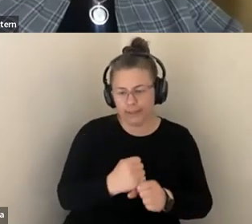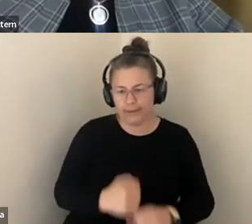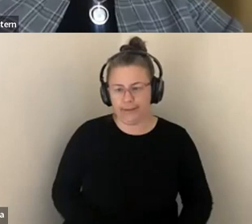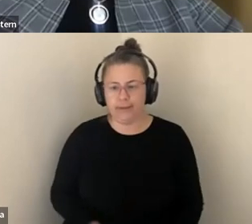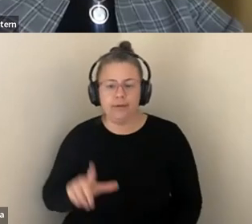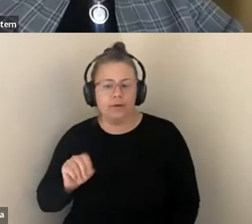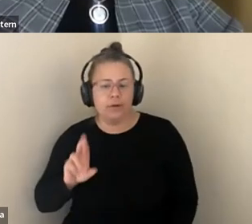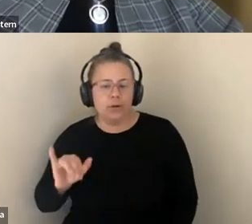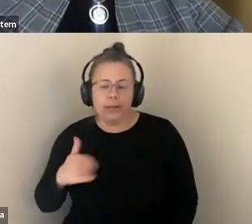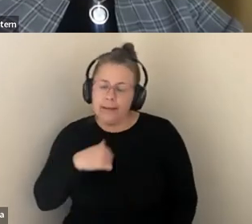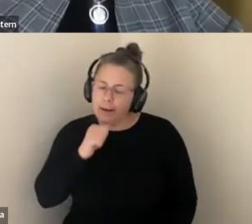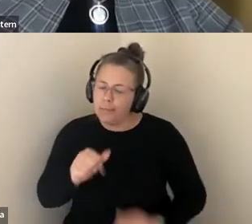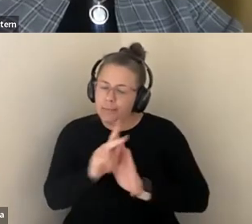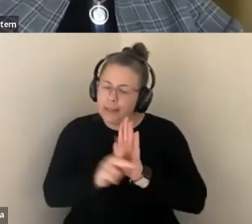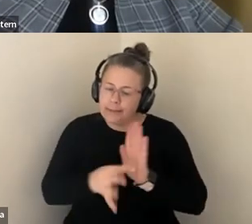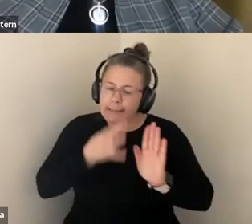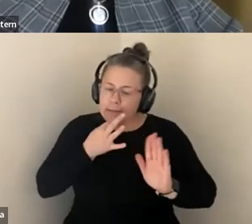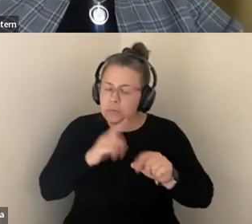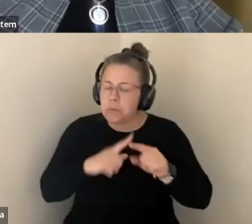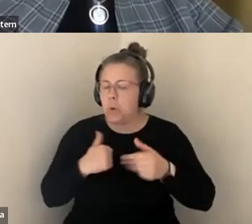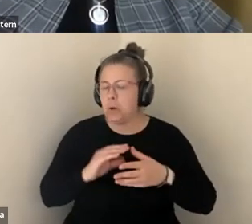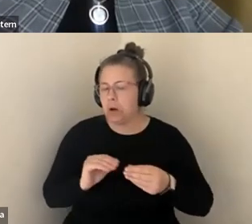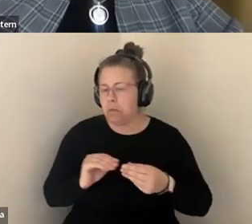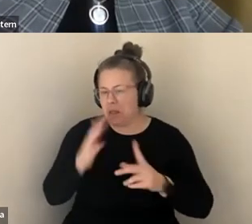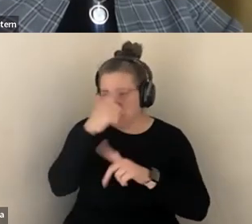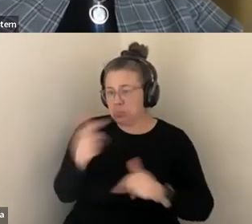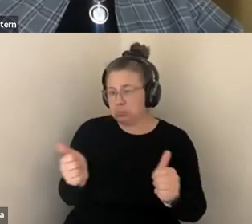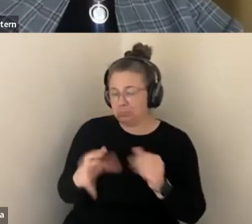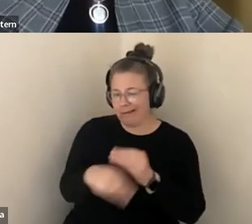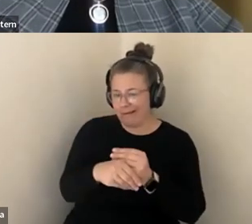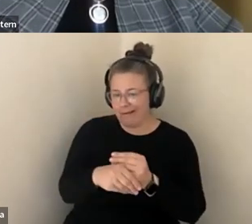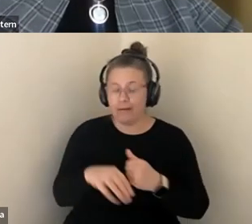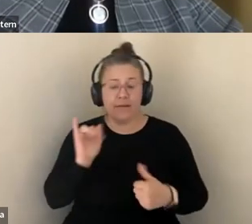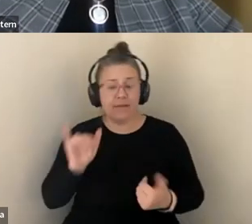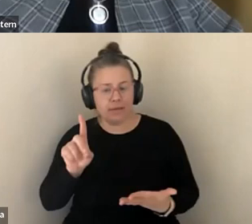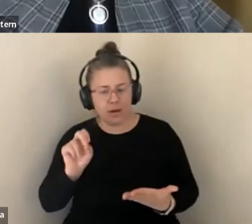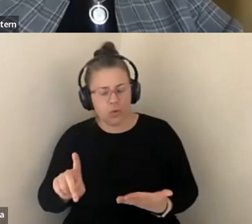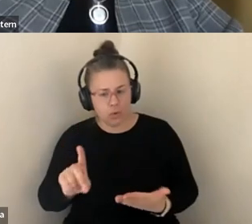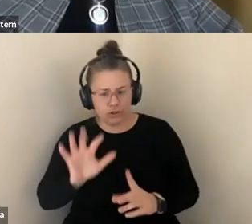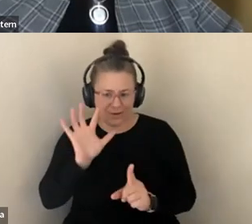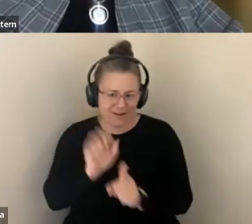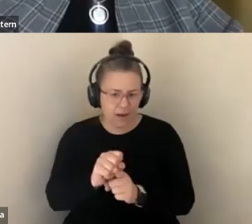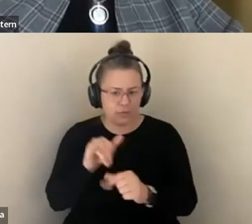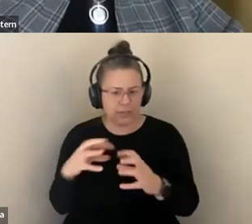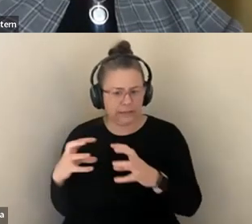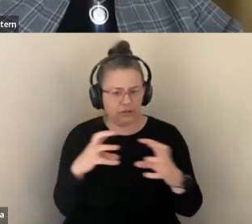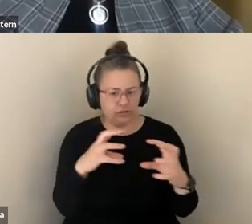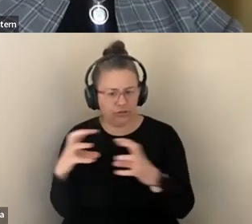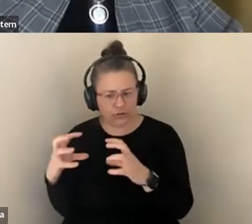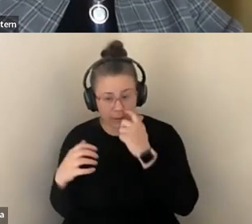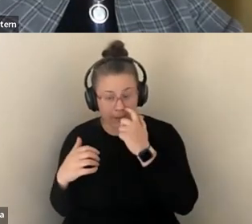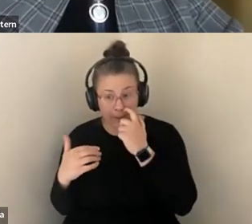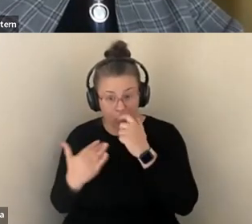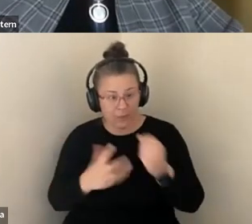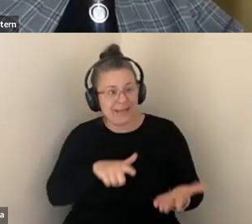in, but I can say that, I think this question really well captures this tension between the need for scientific data. If